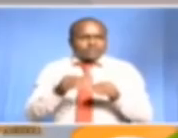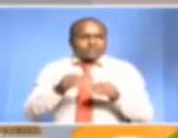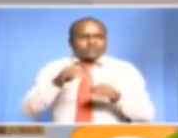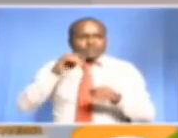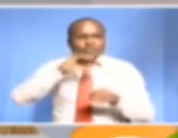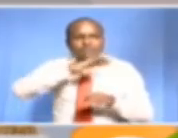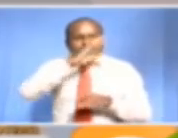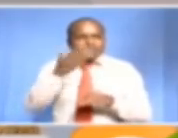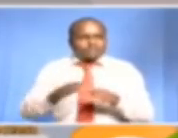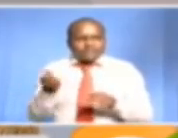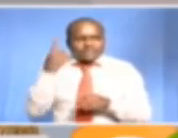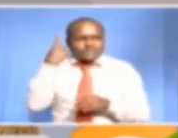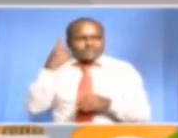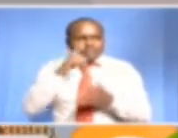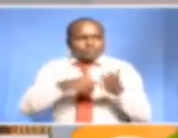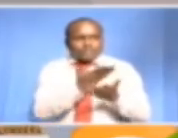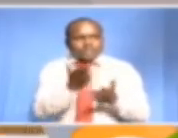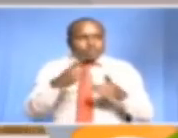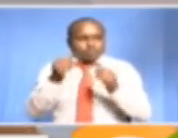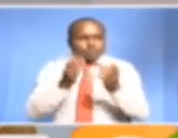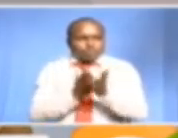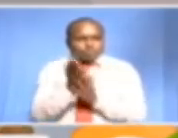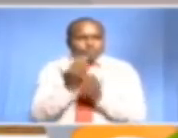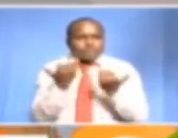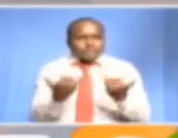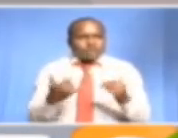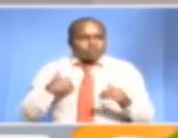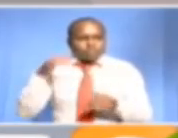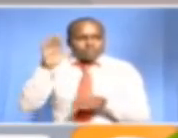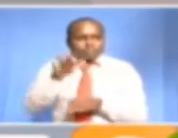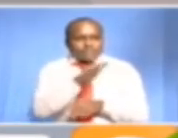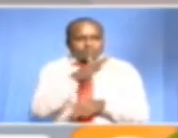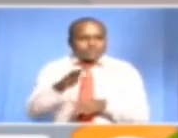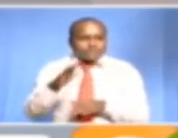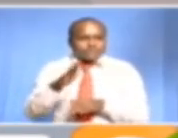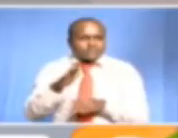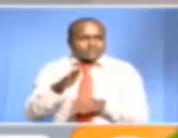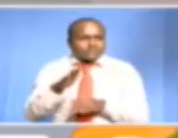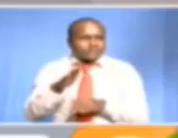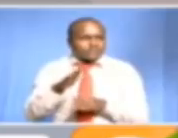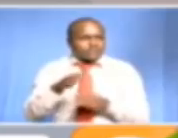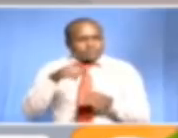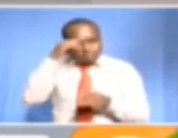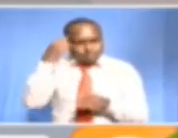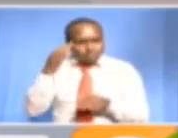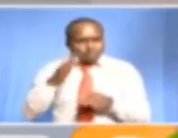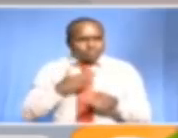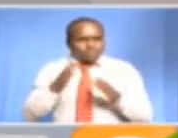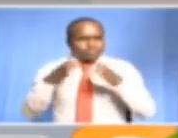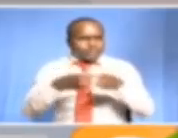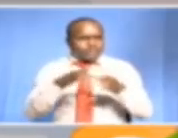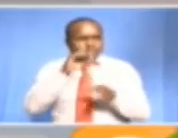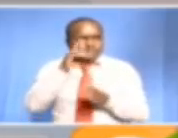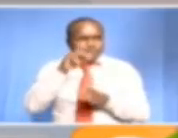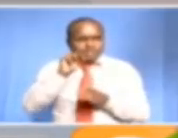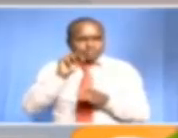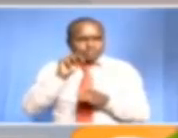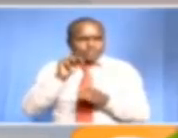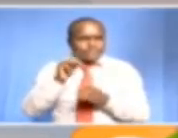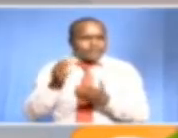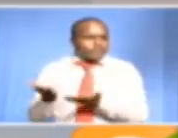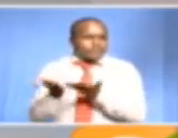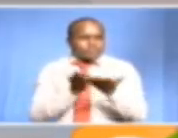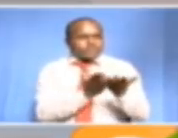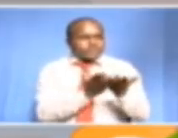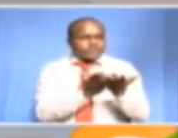understand what people with disability go through. Yeah. I am in Parliament now, courtesy of course, my party, which is ODM party, which has taken me to Parliament in